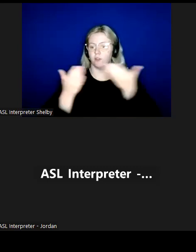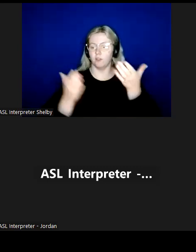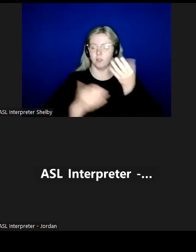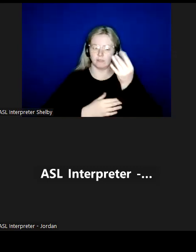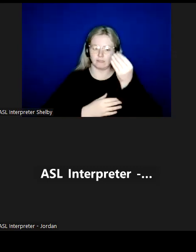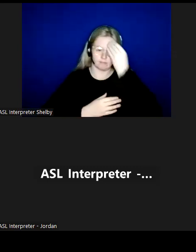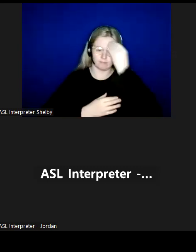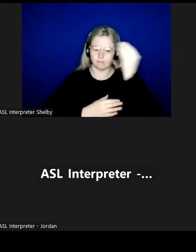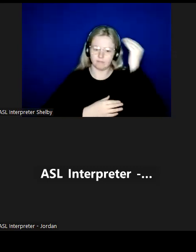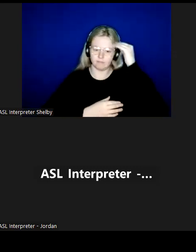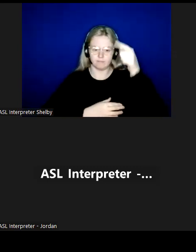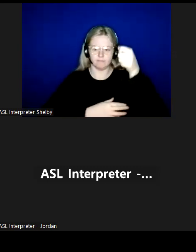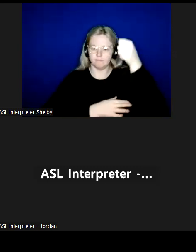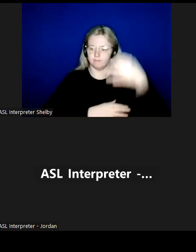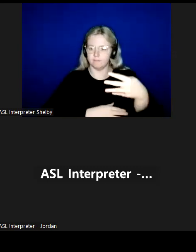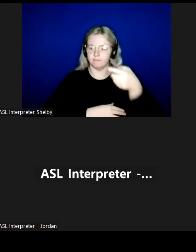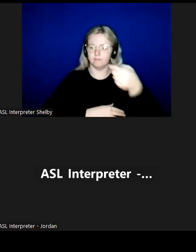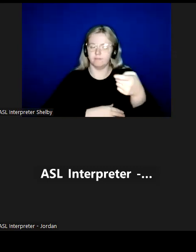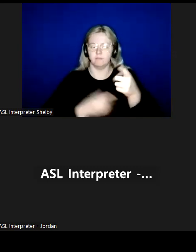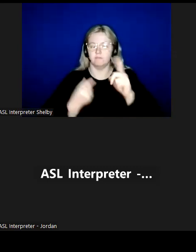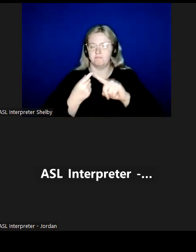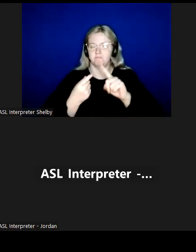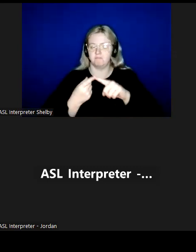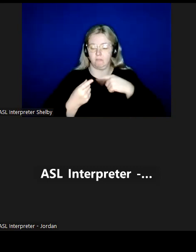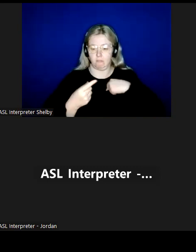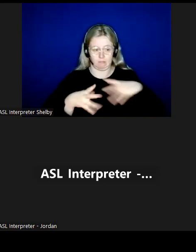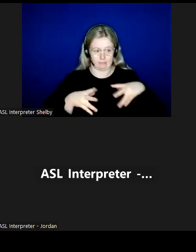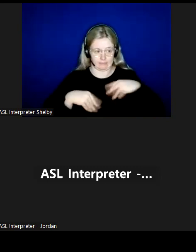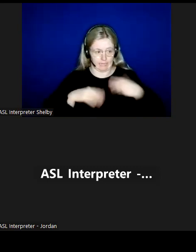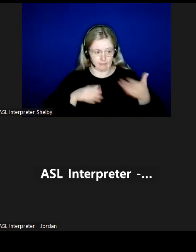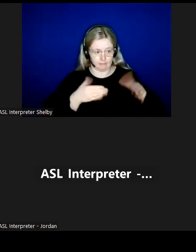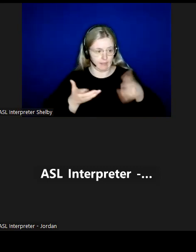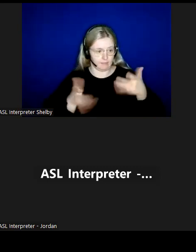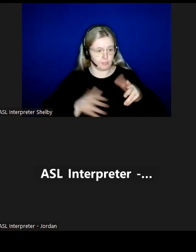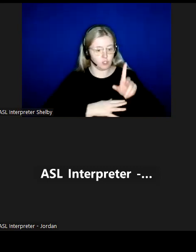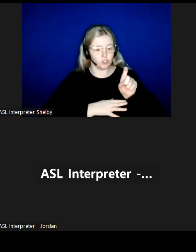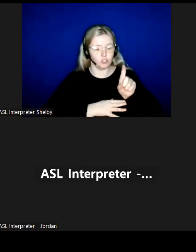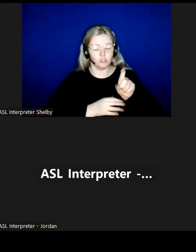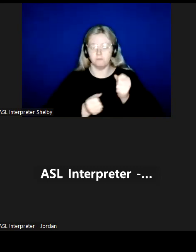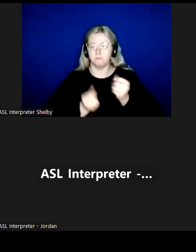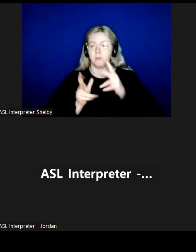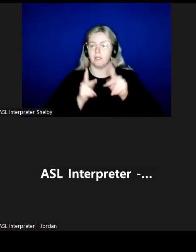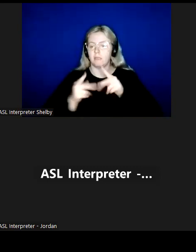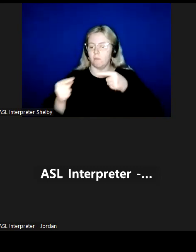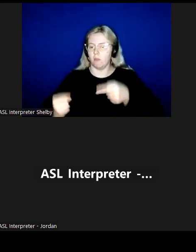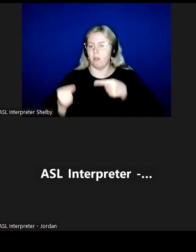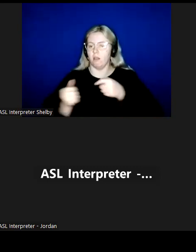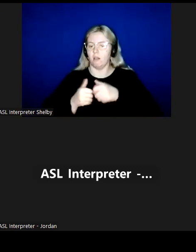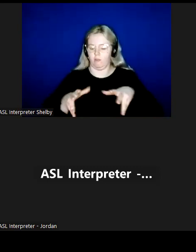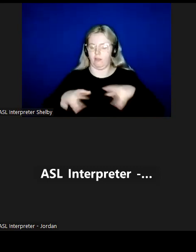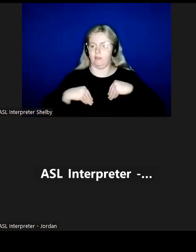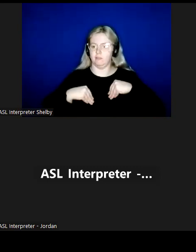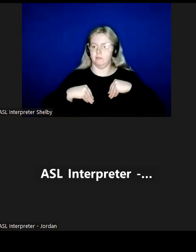like, people do have some challenges with acceptance, like I mentioned earlier. These may be some of the ways that you've